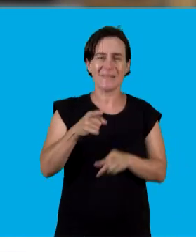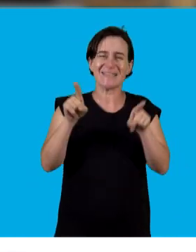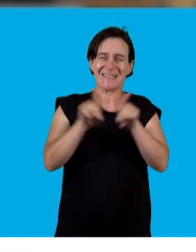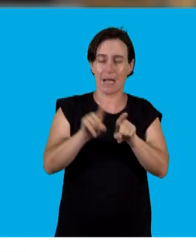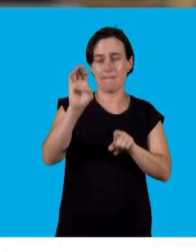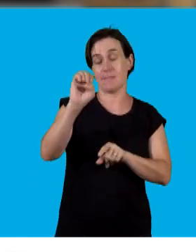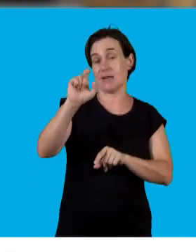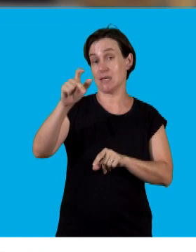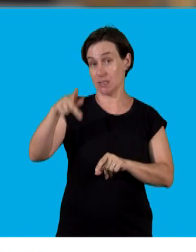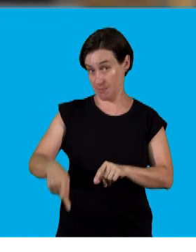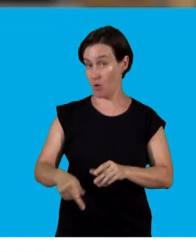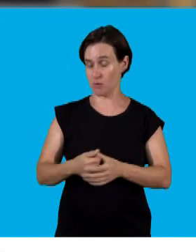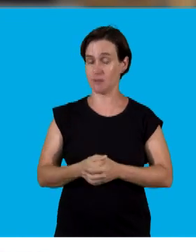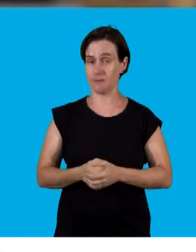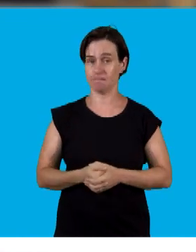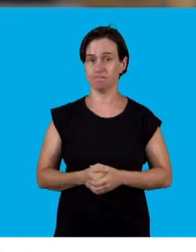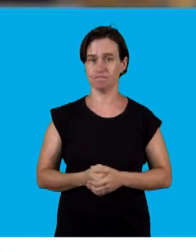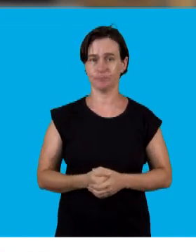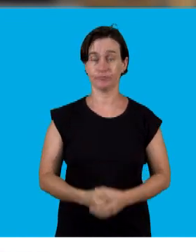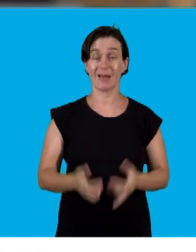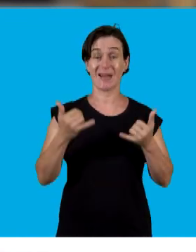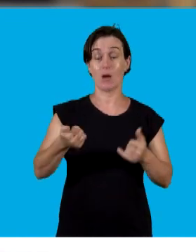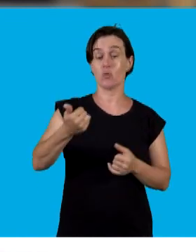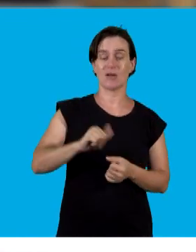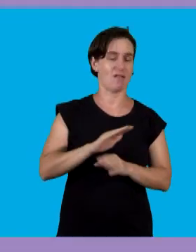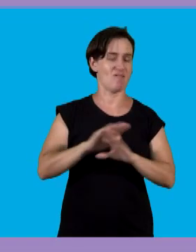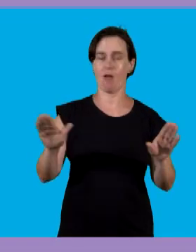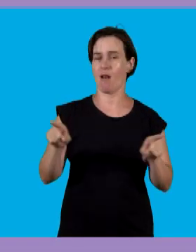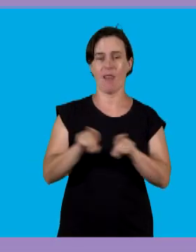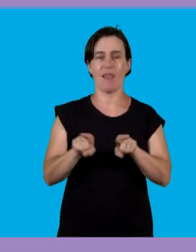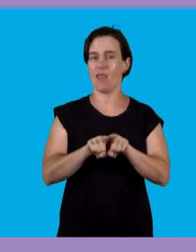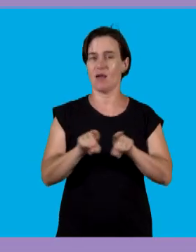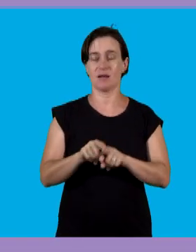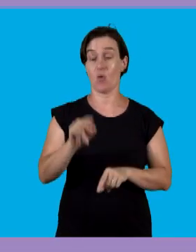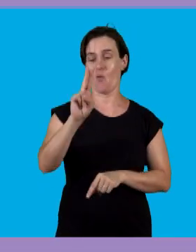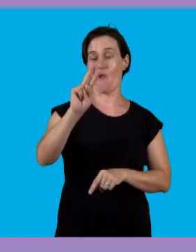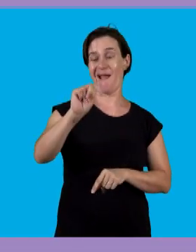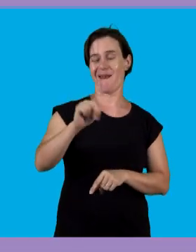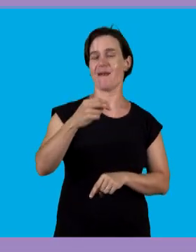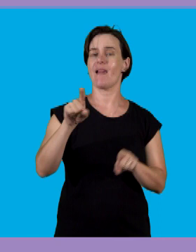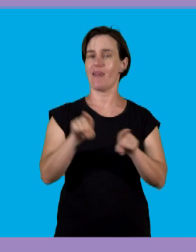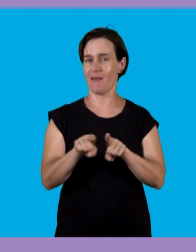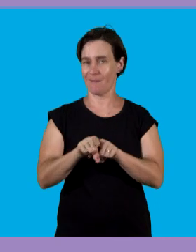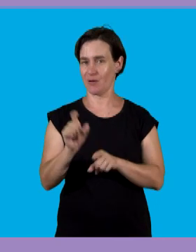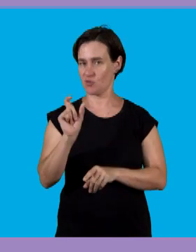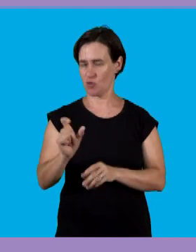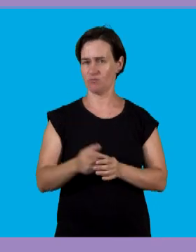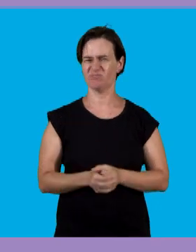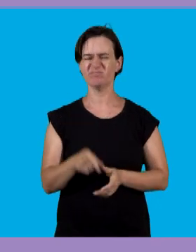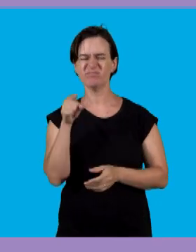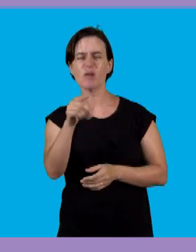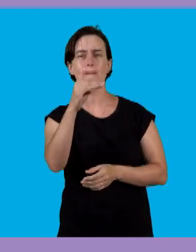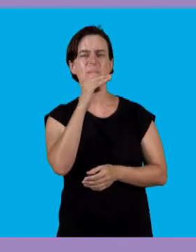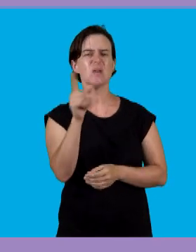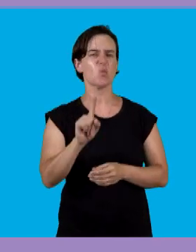same exponent to that base. So now we are going to be looking at the unlike terms. So what exactly are